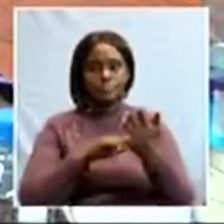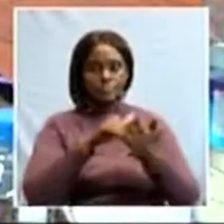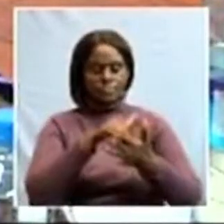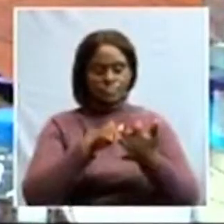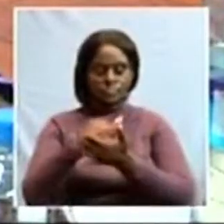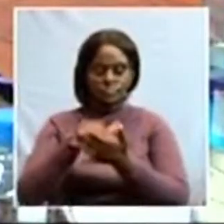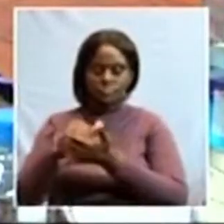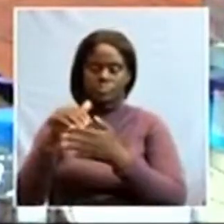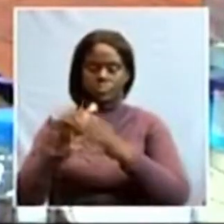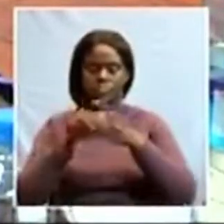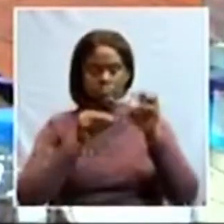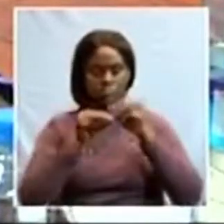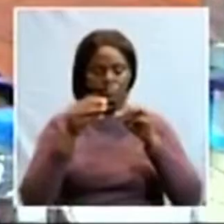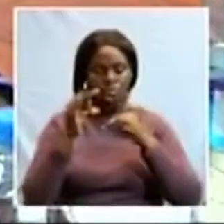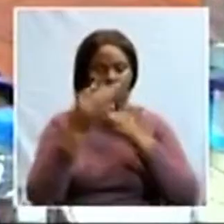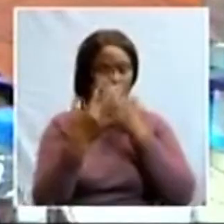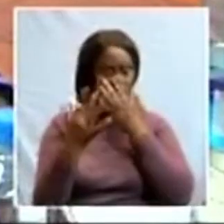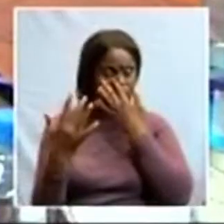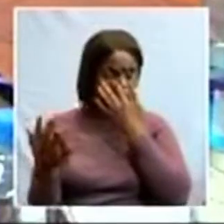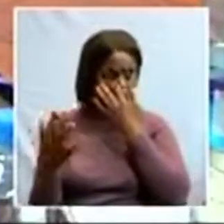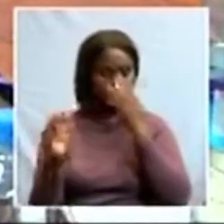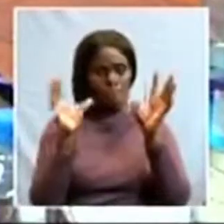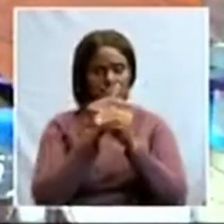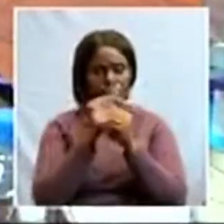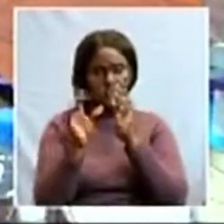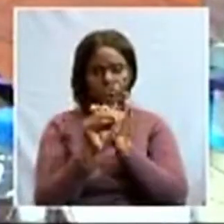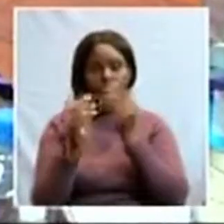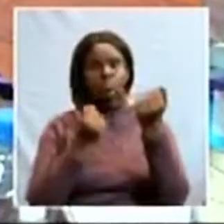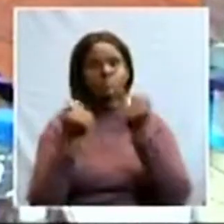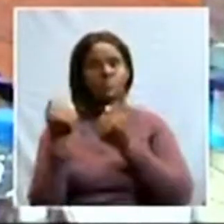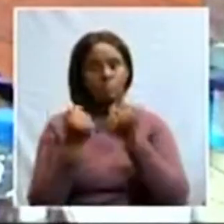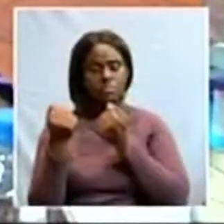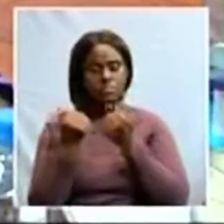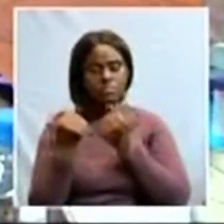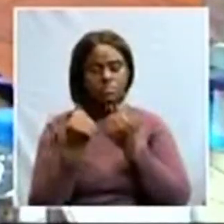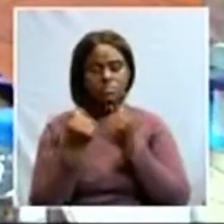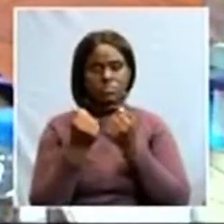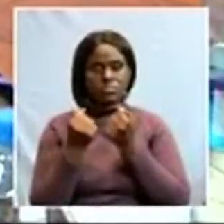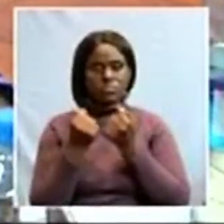Weaknesses in management of assets. Missing motor vehicle.